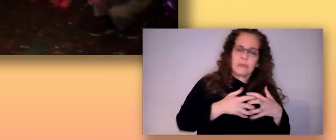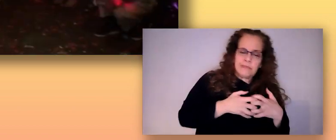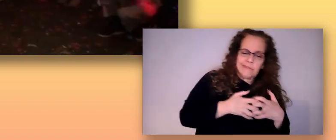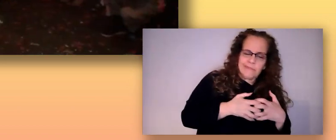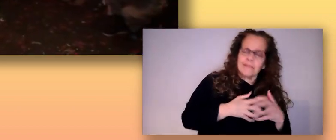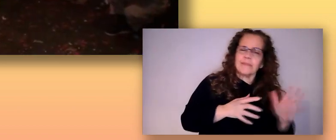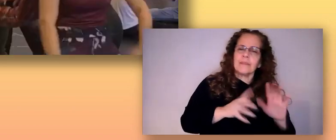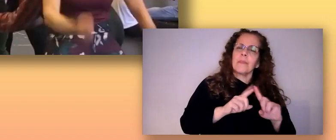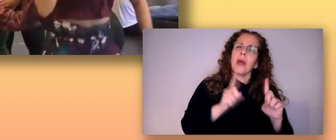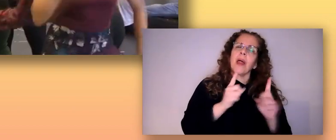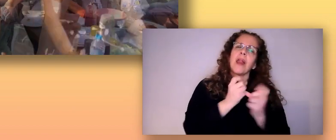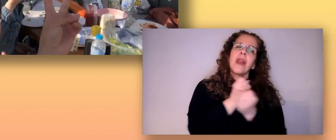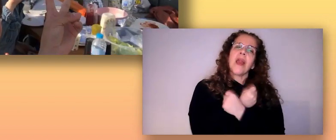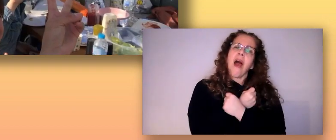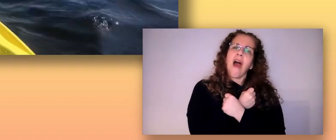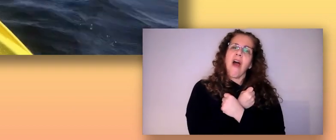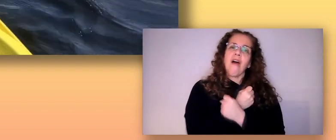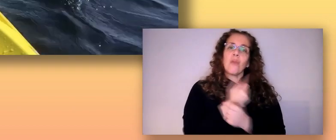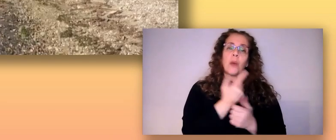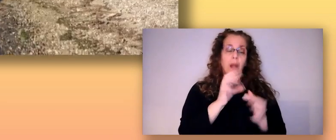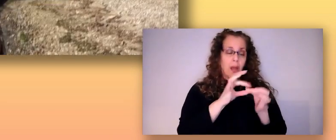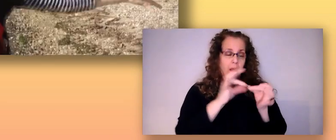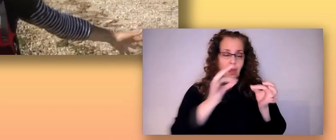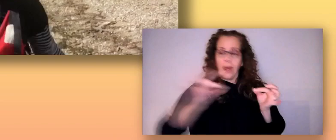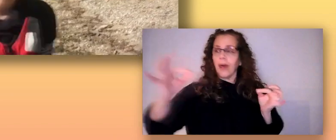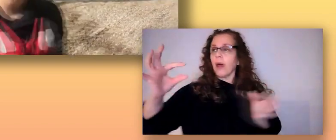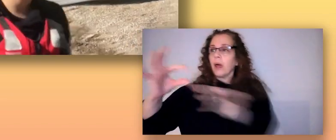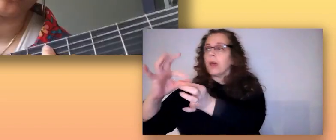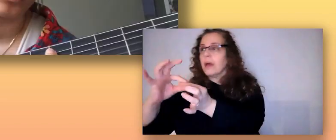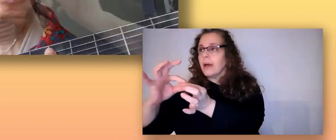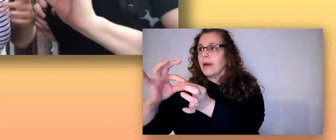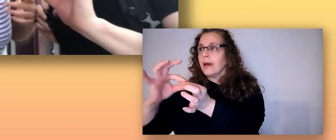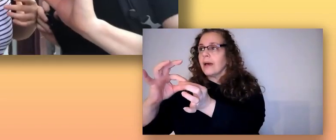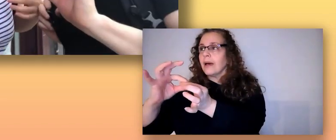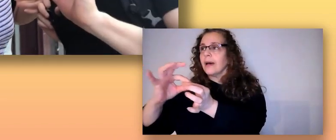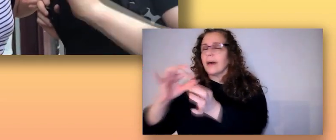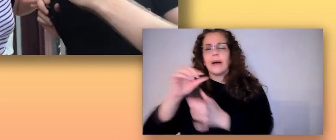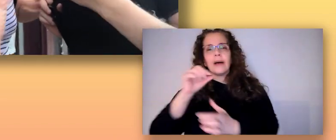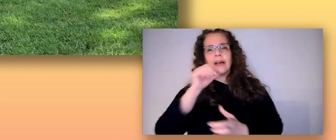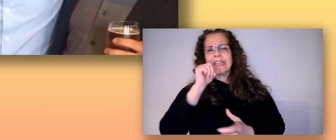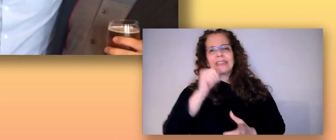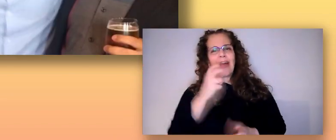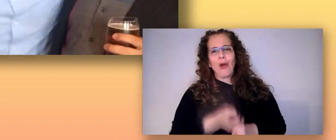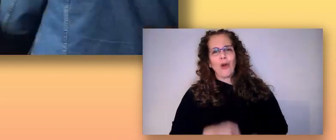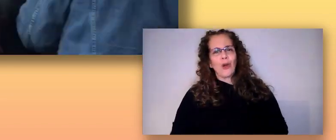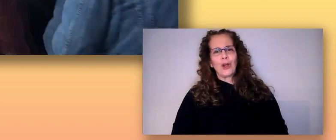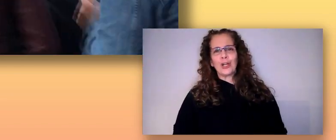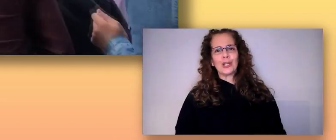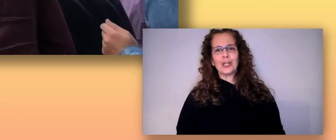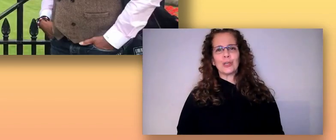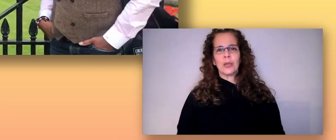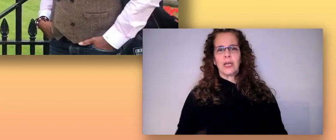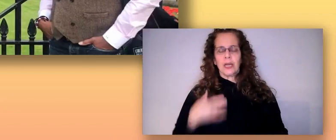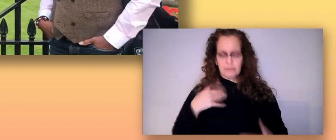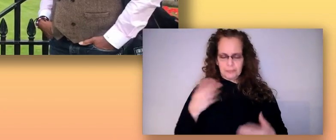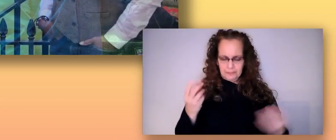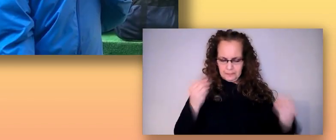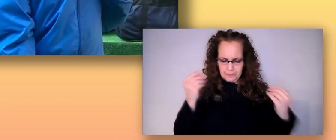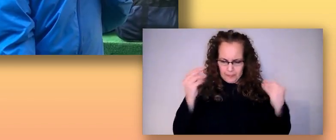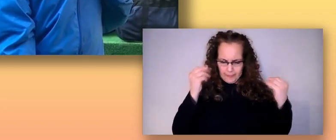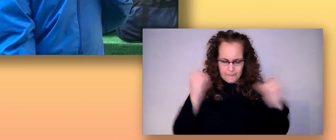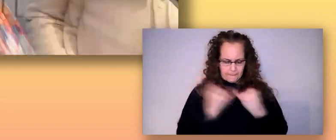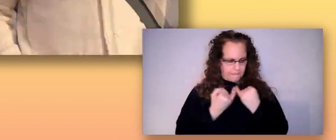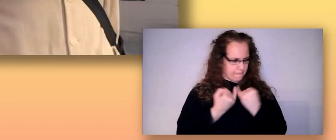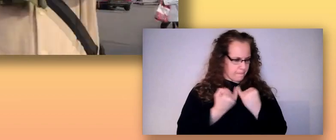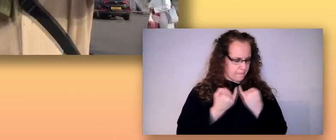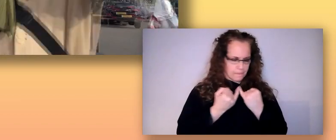love. When one of your threads finds its way to one of theirs, and suddenly it doesn't take so much effort. When you stim and they don't move a muscle